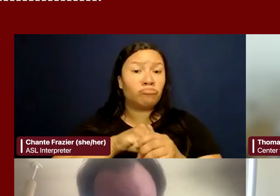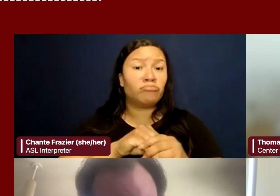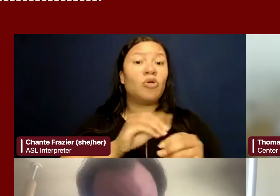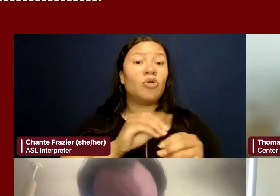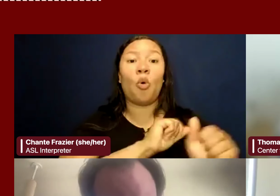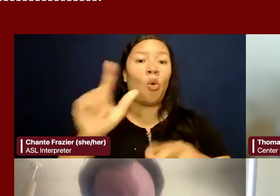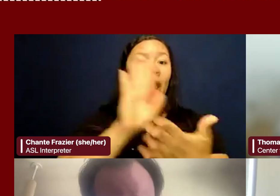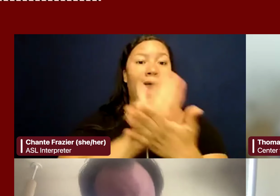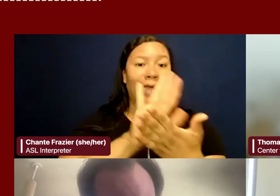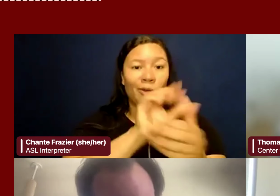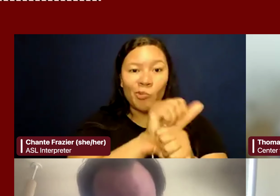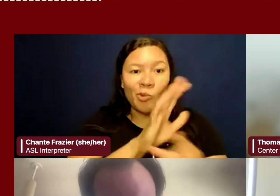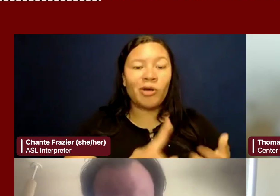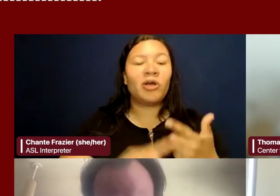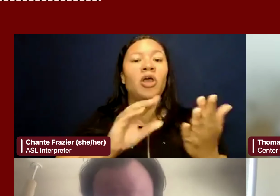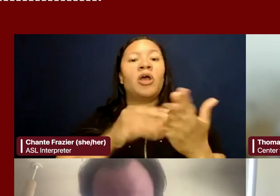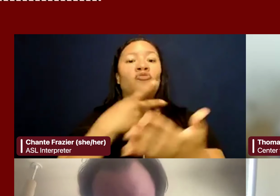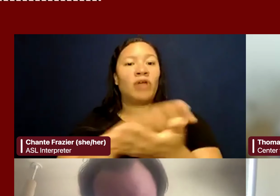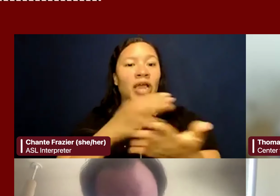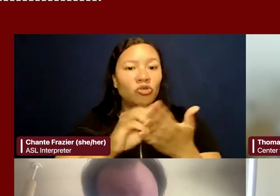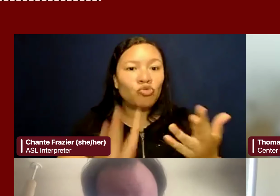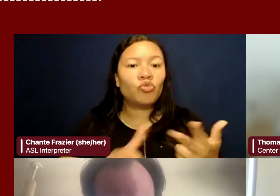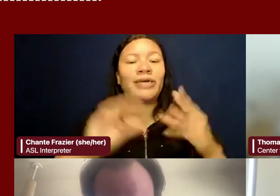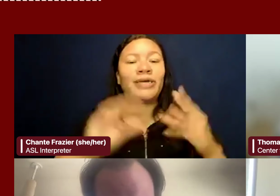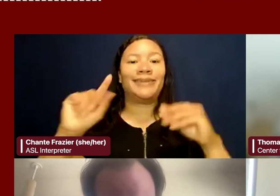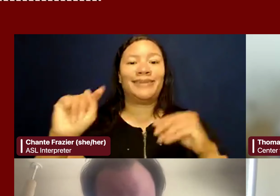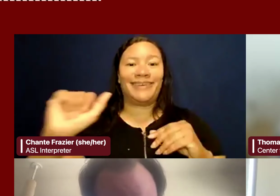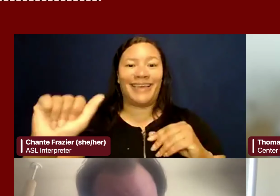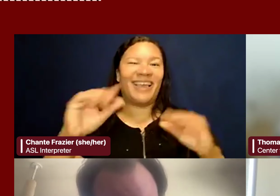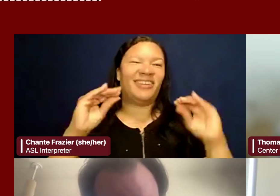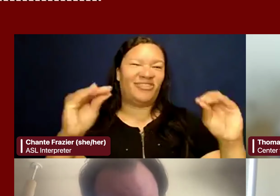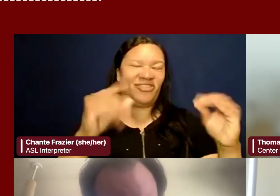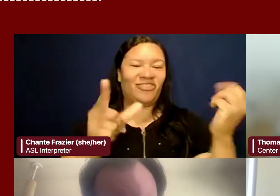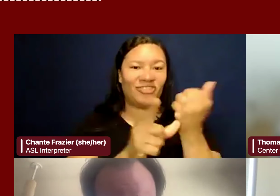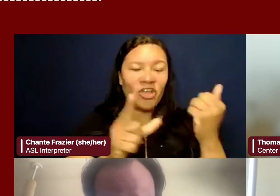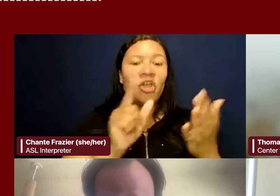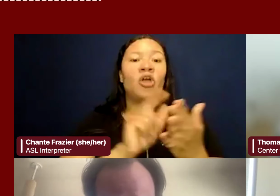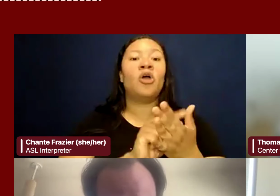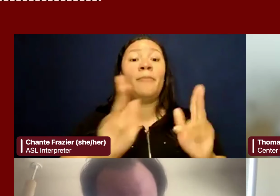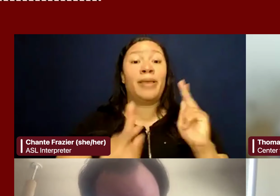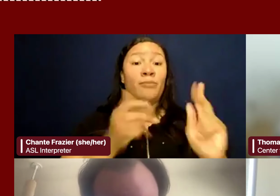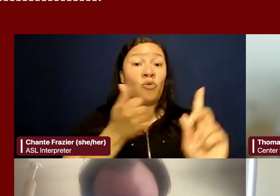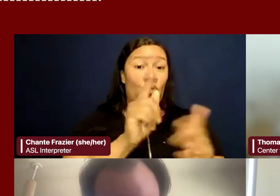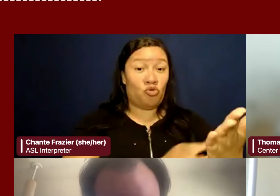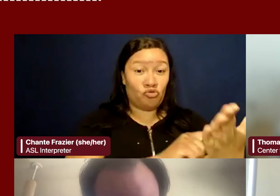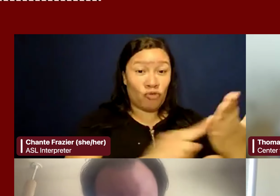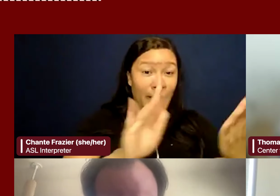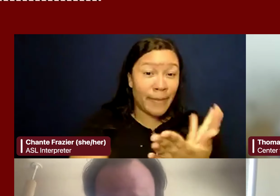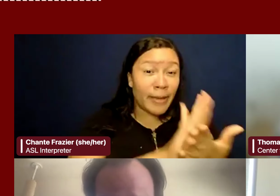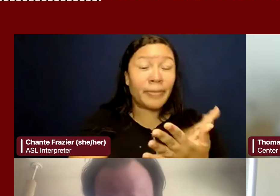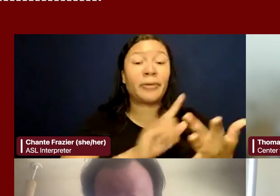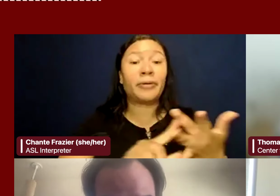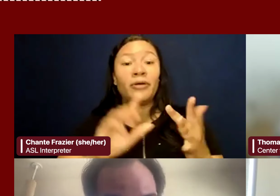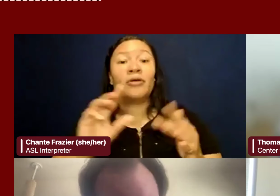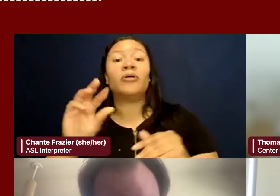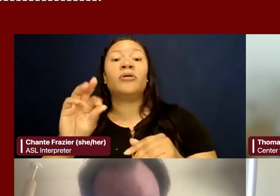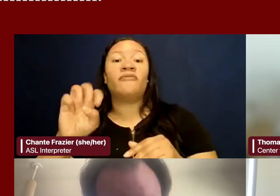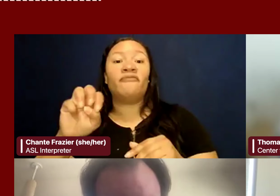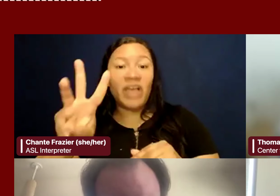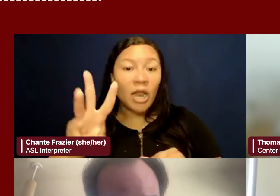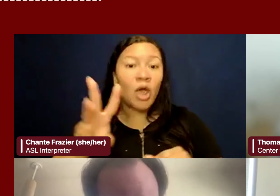student teaching assistants, graders, tutors, instructors of record, postdoctoral fellows,